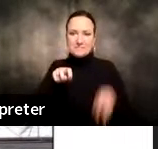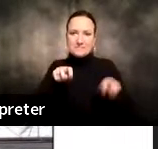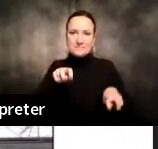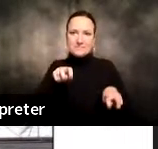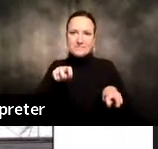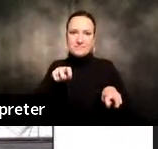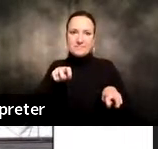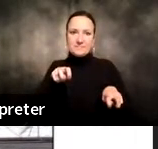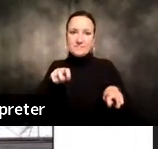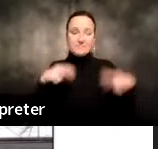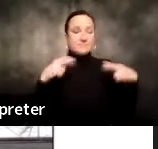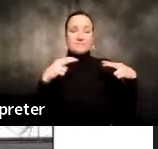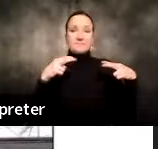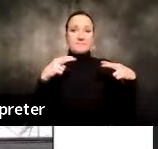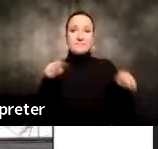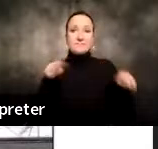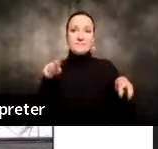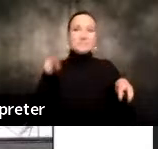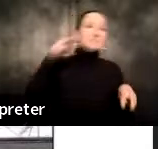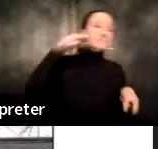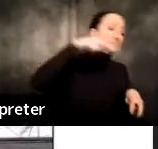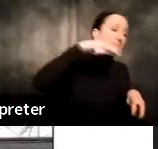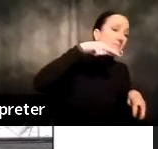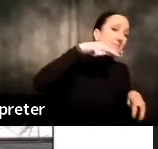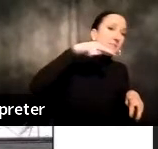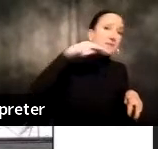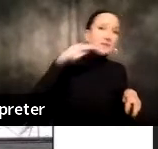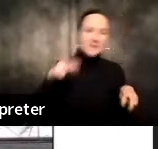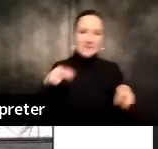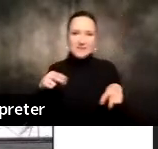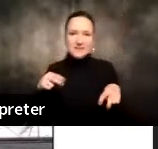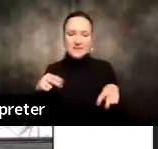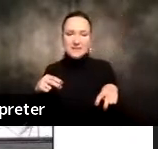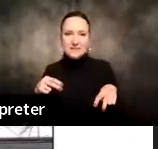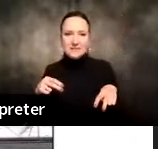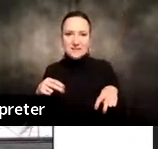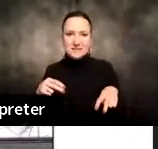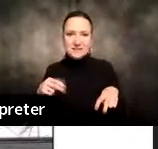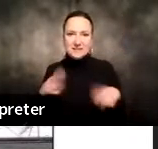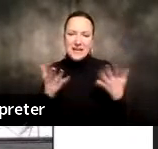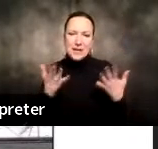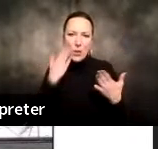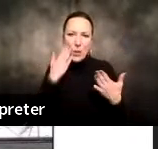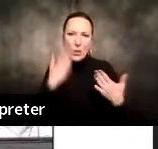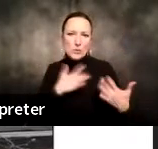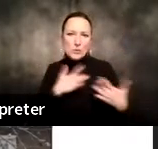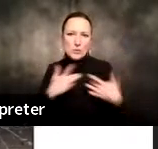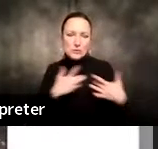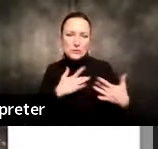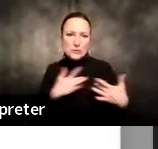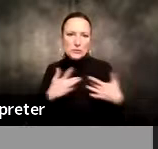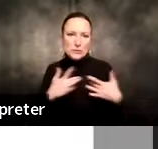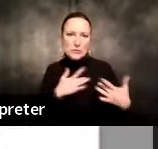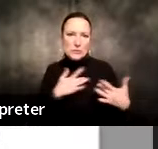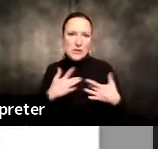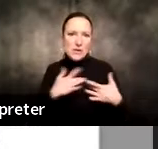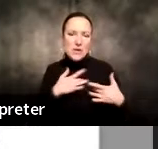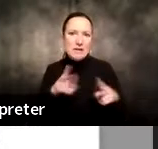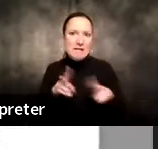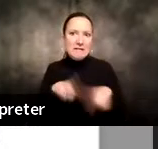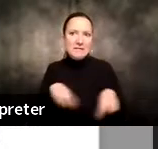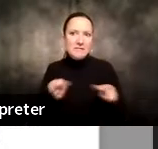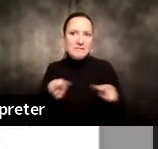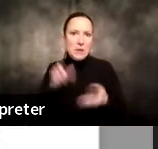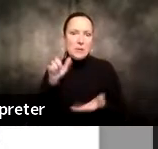to look over and have a conversation with, he doesn't have that, I know he's concerned about his house now being devalued because he's kind of